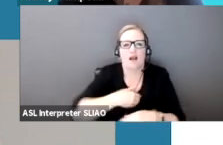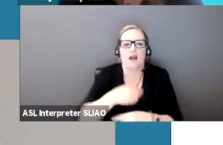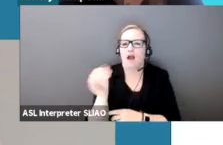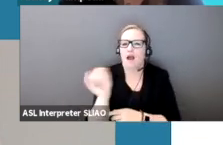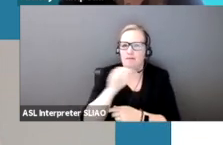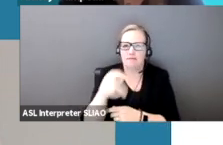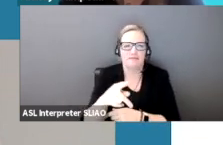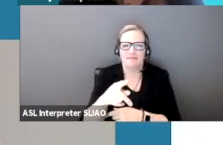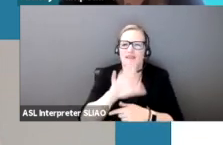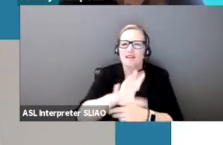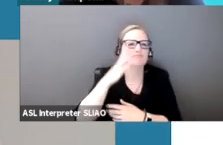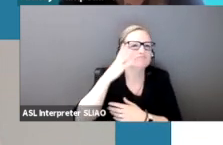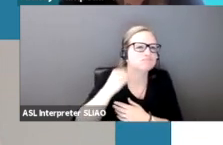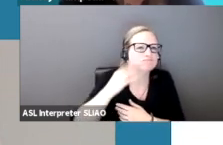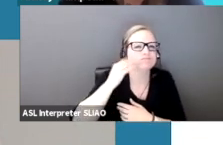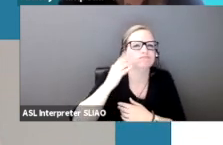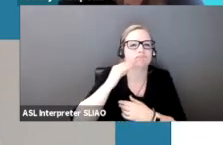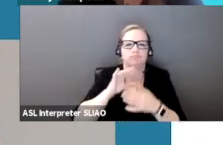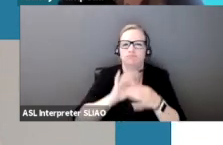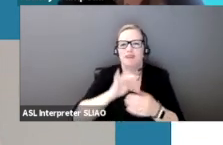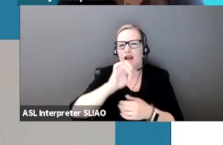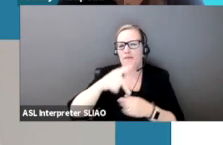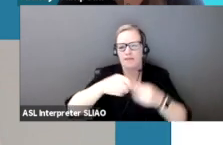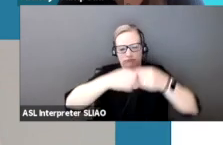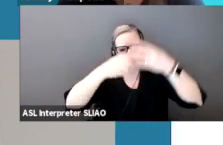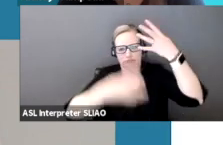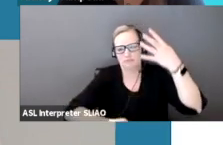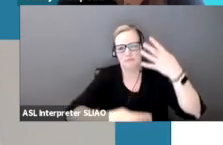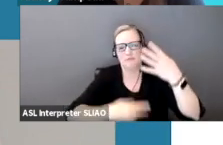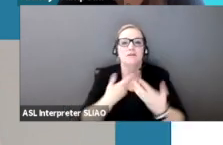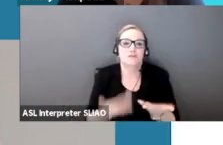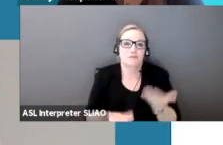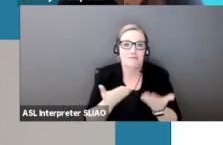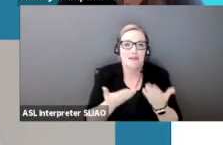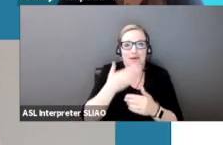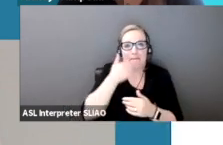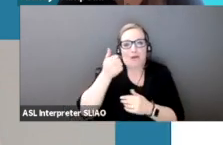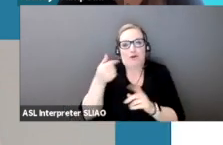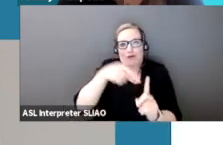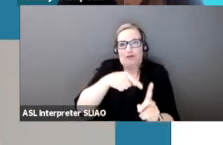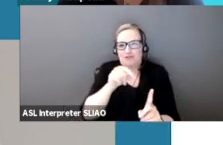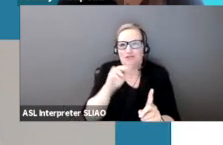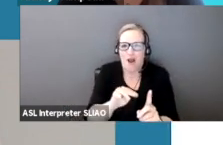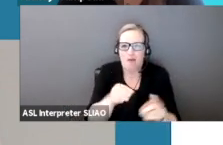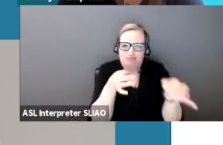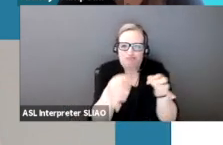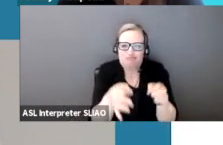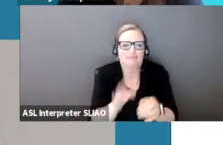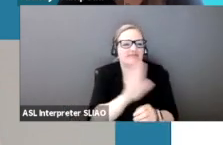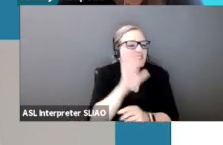great extensive work in the area of IP. So I'll let Tom introduce himself a bit when he starts his